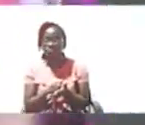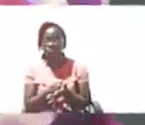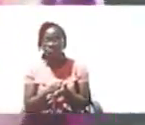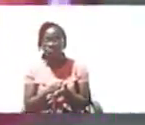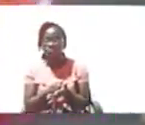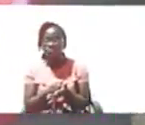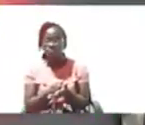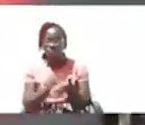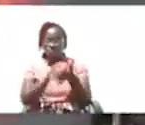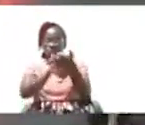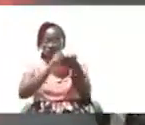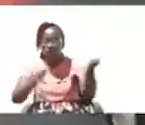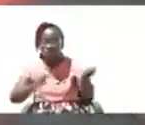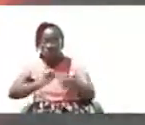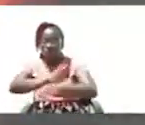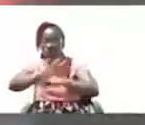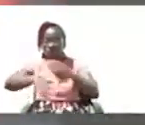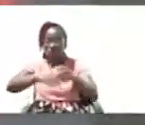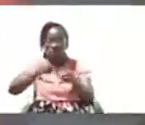him go.